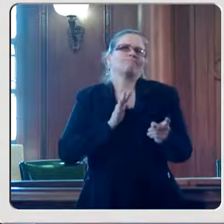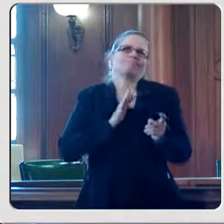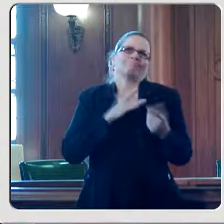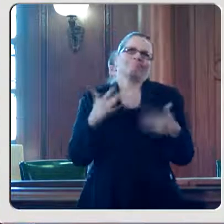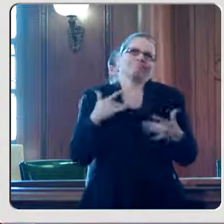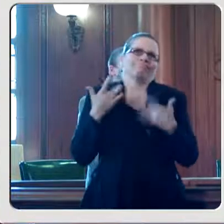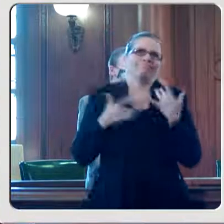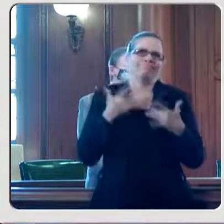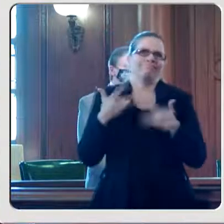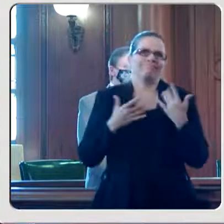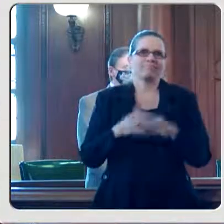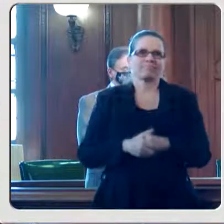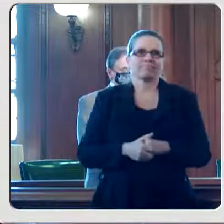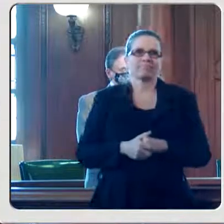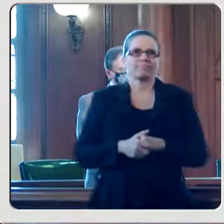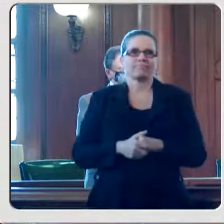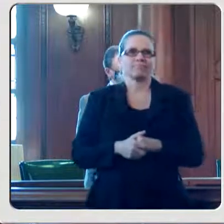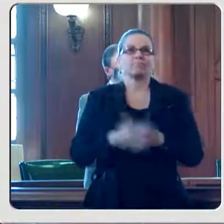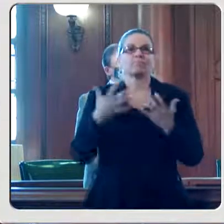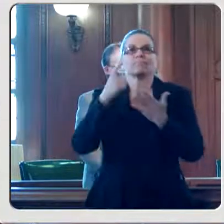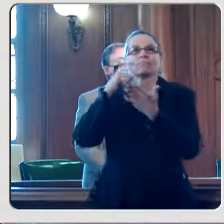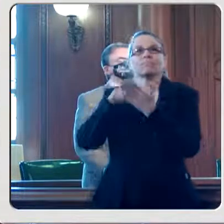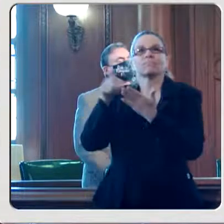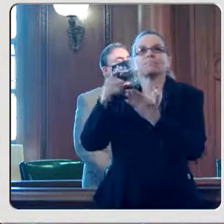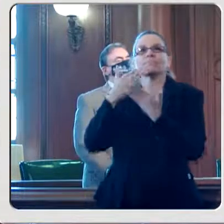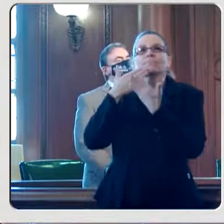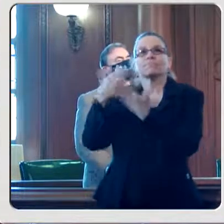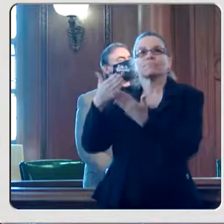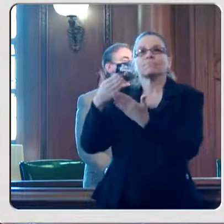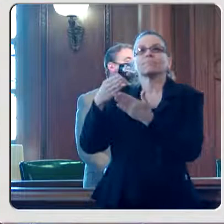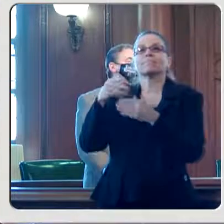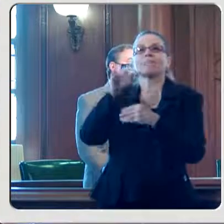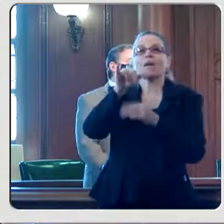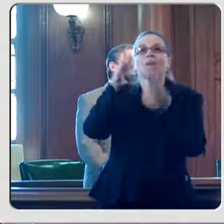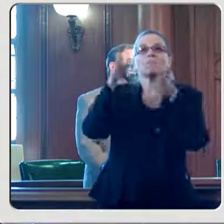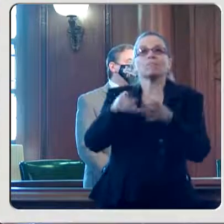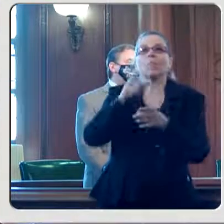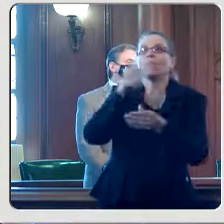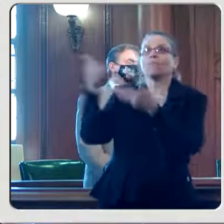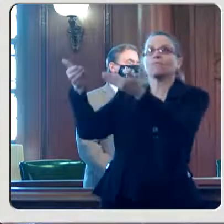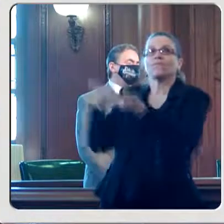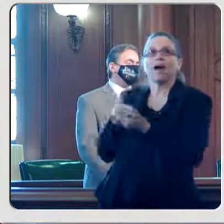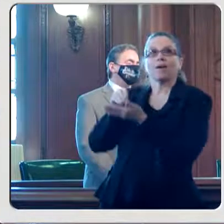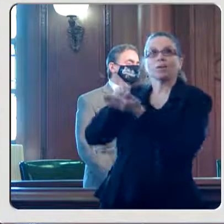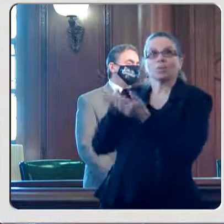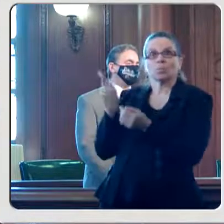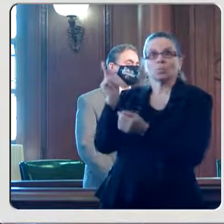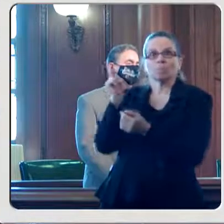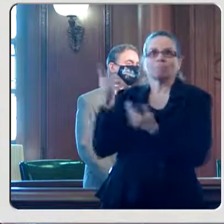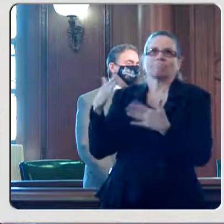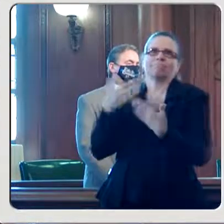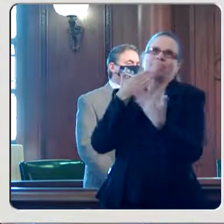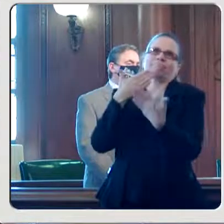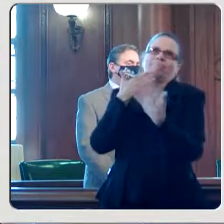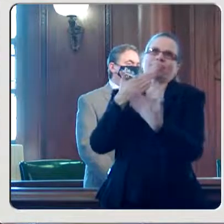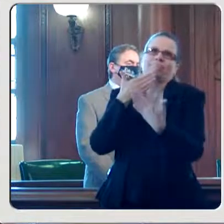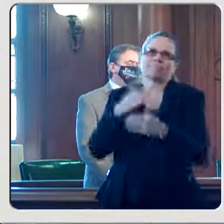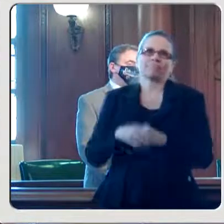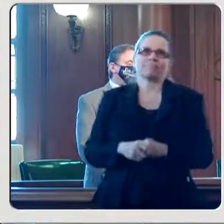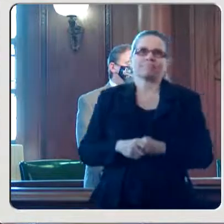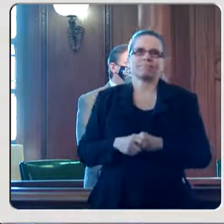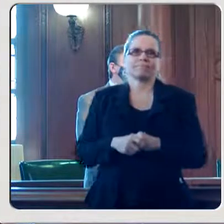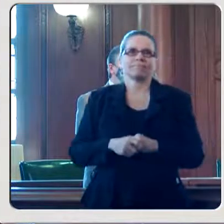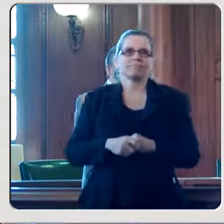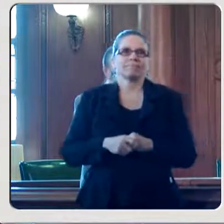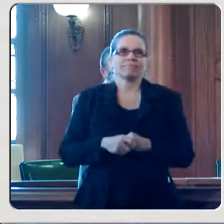Sarah McAdoo, who is bringing a student, and Dr. Madison from Western New England,